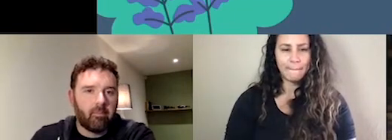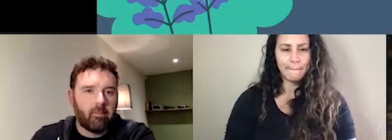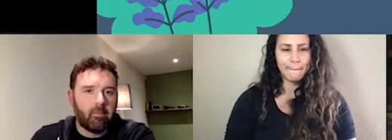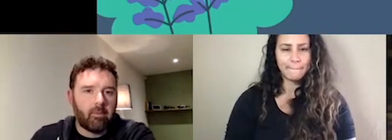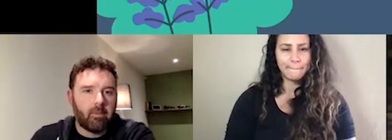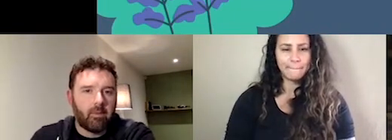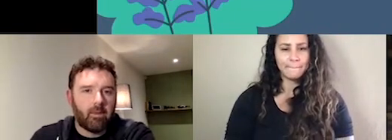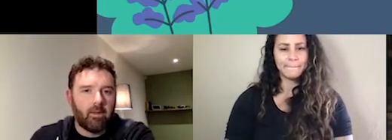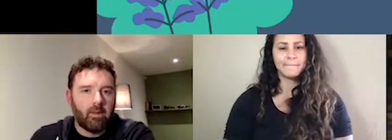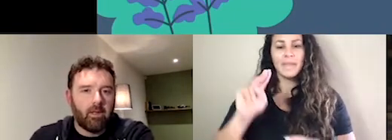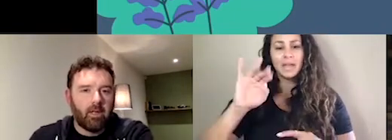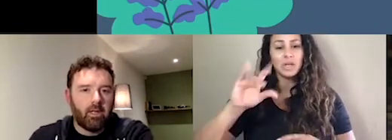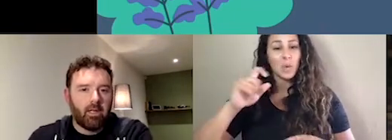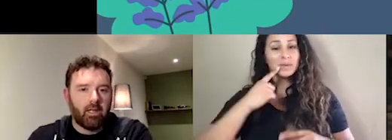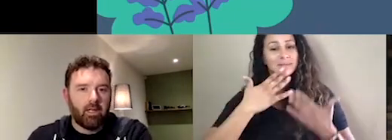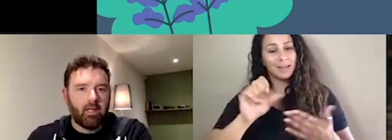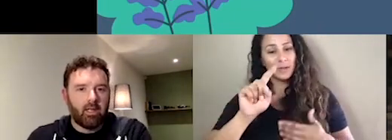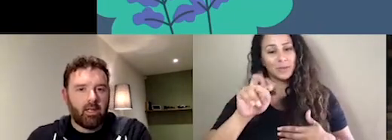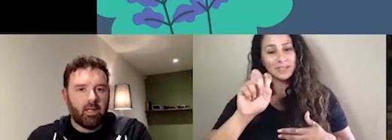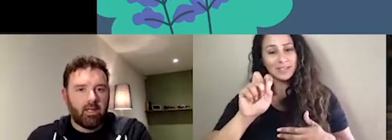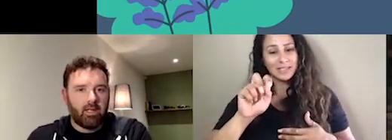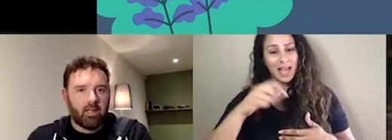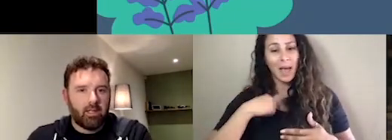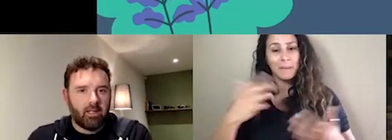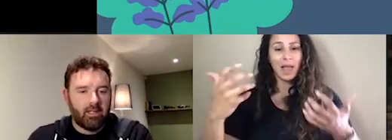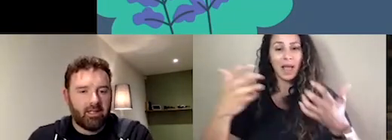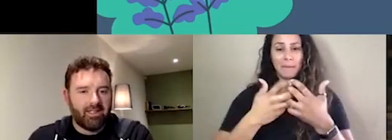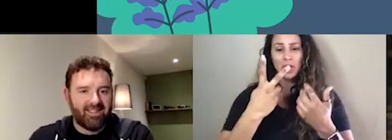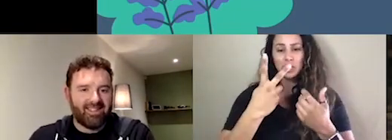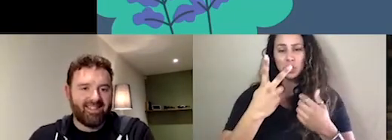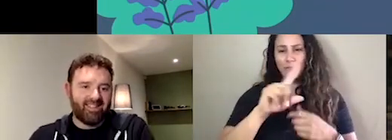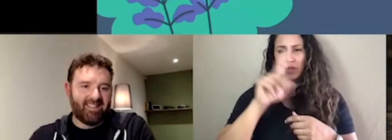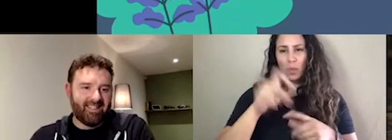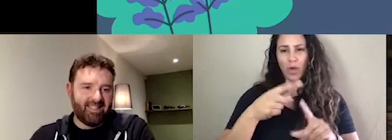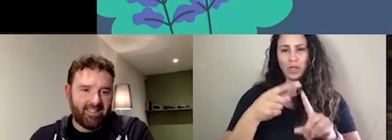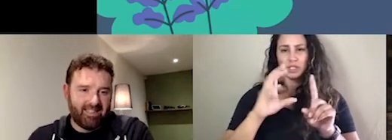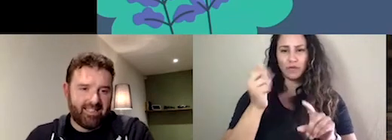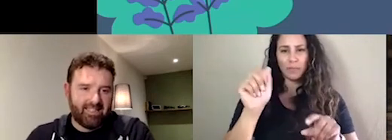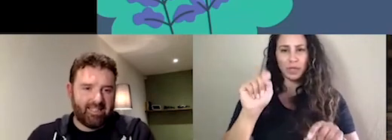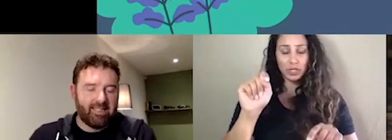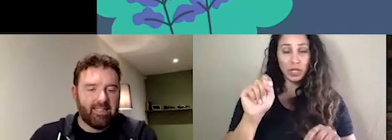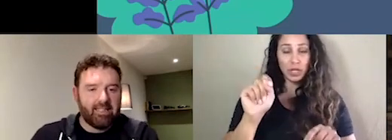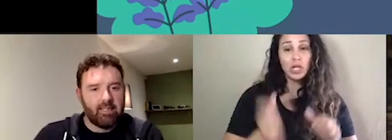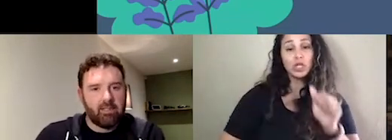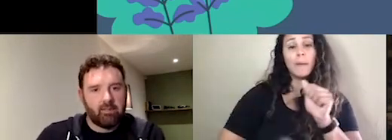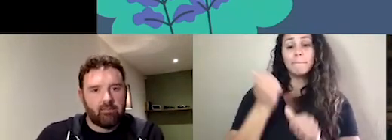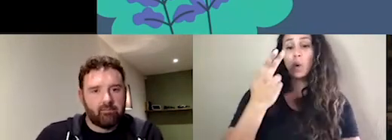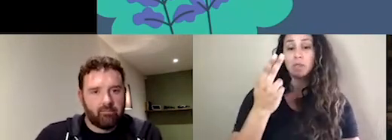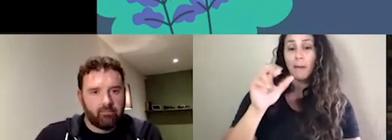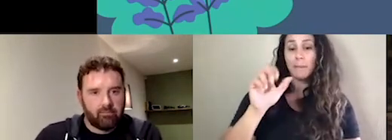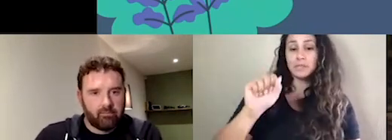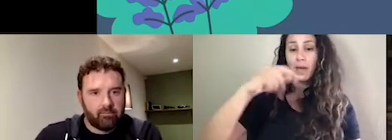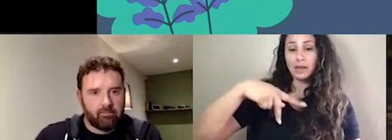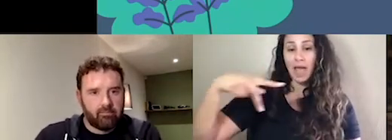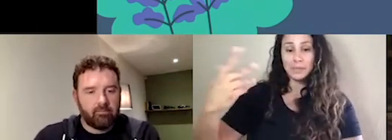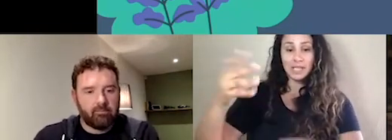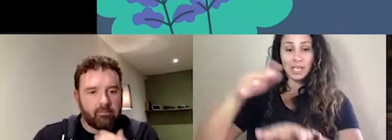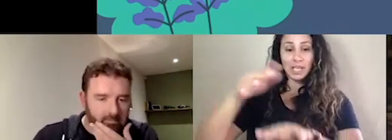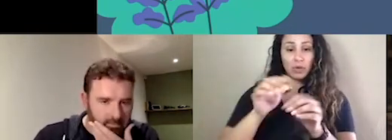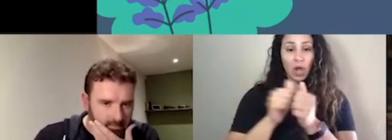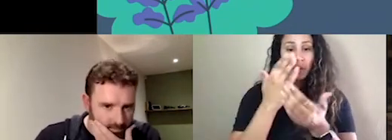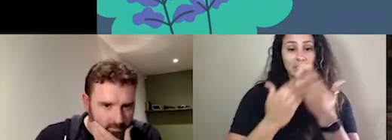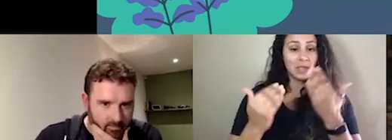Great, thank you, Steve. I'm going to combine 2 of our questions from the chat here. Do most HubSpot apps integrate with some